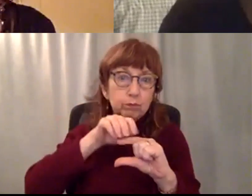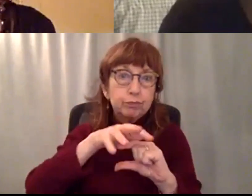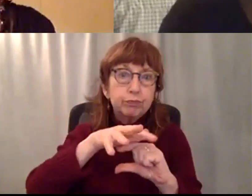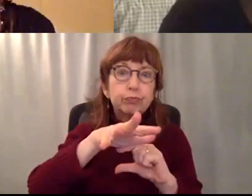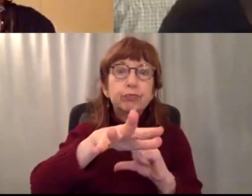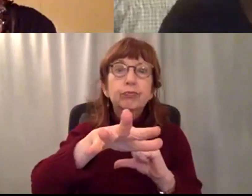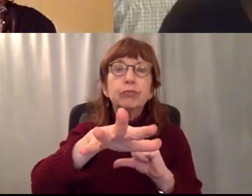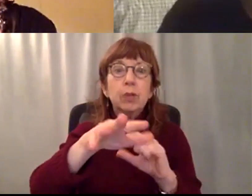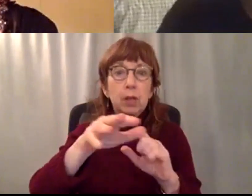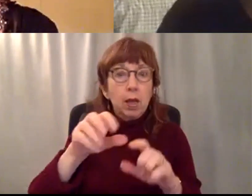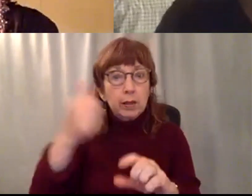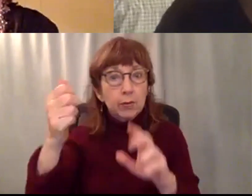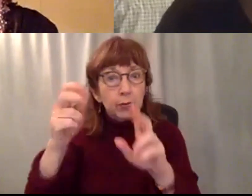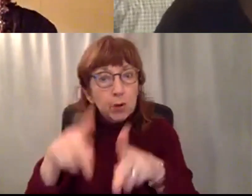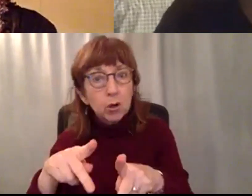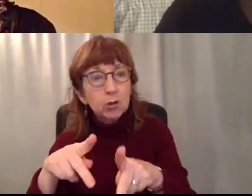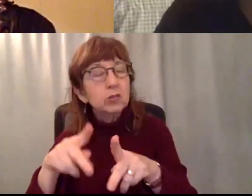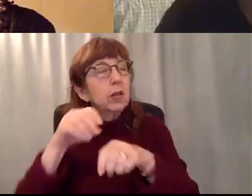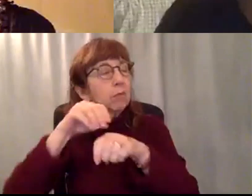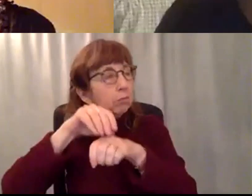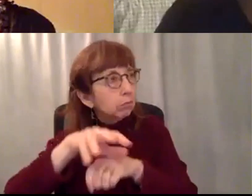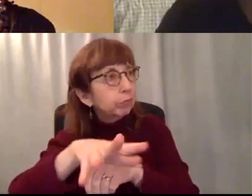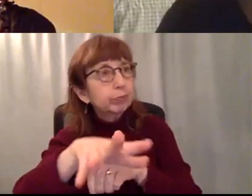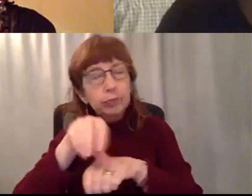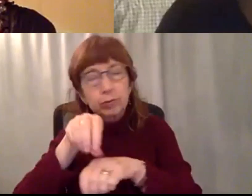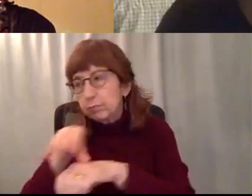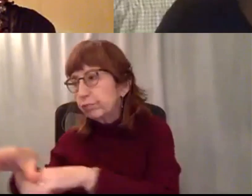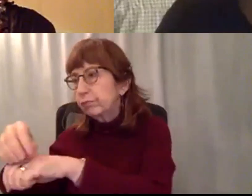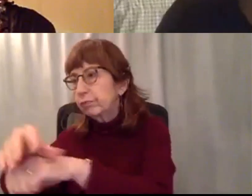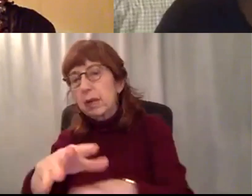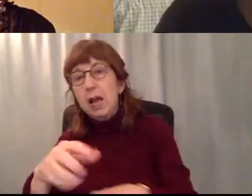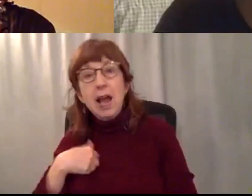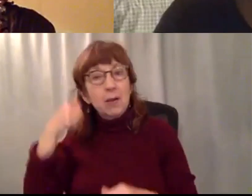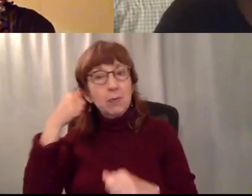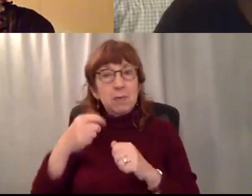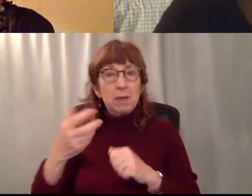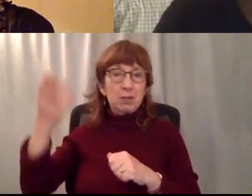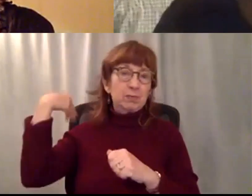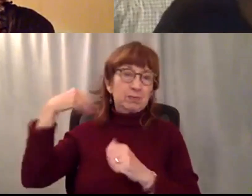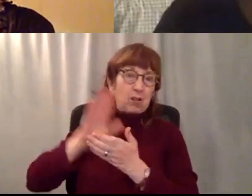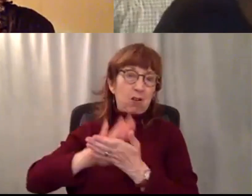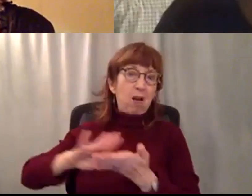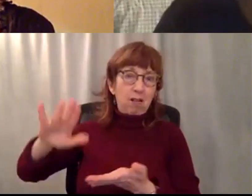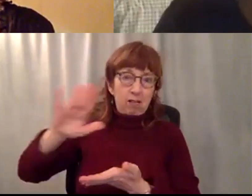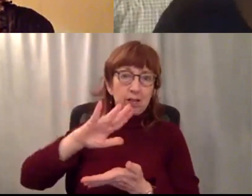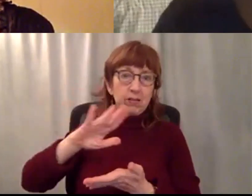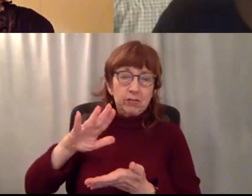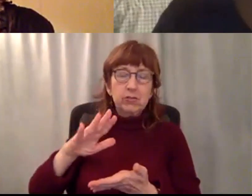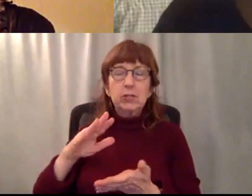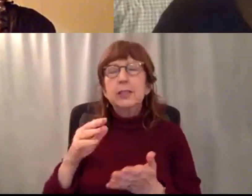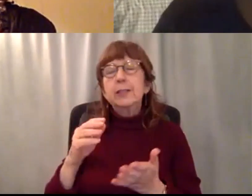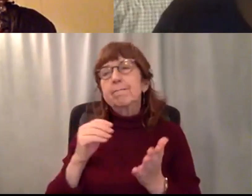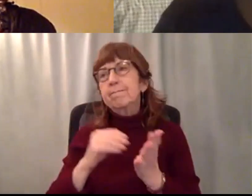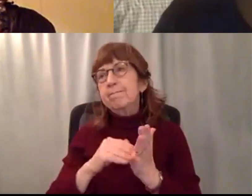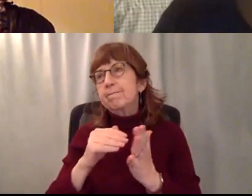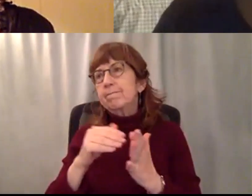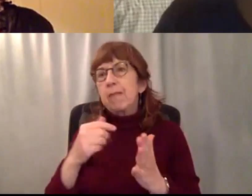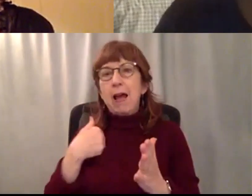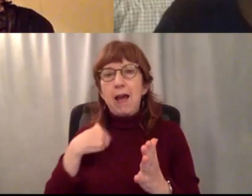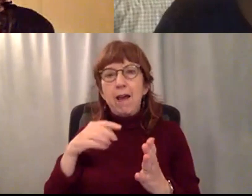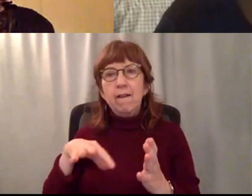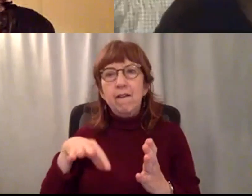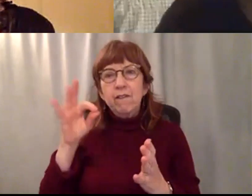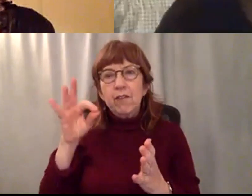someone somewhere. I just remember, especially in college, like all of the times that I found